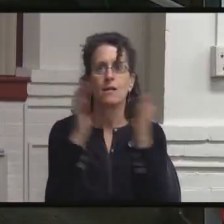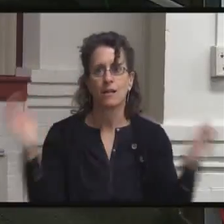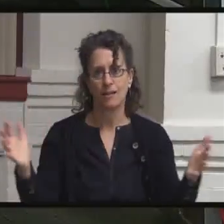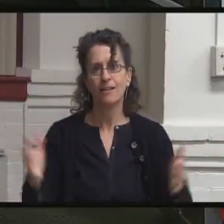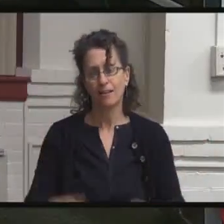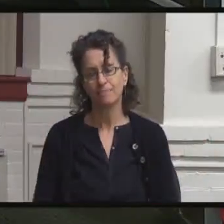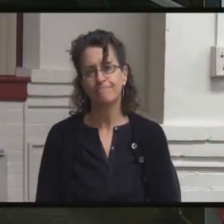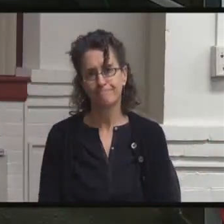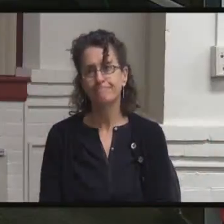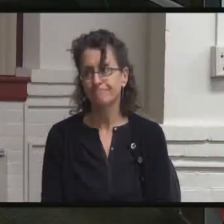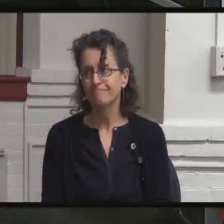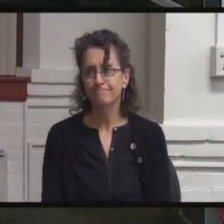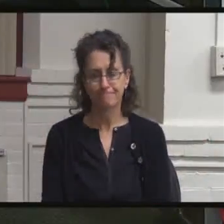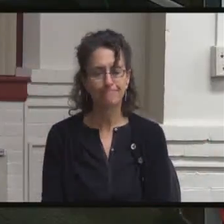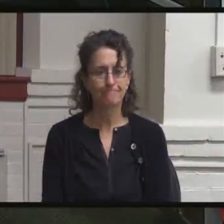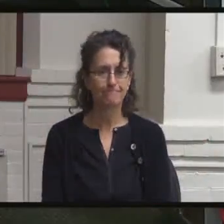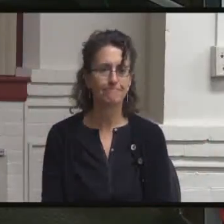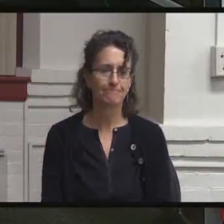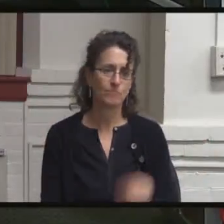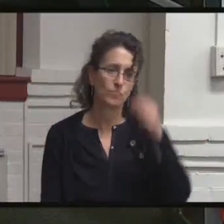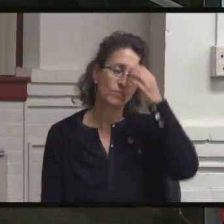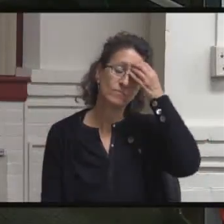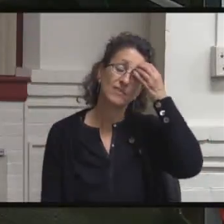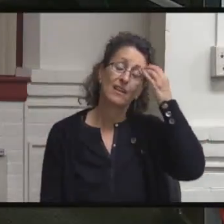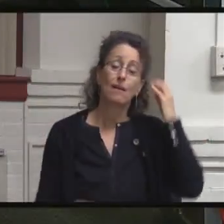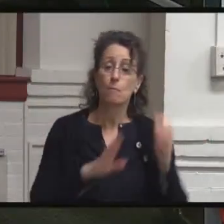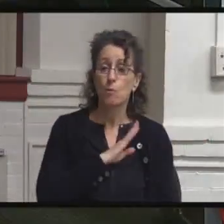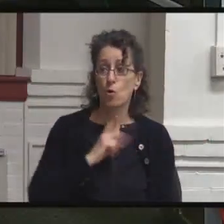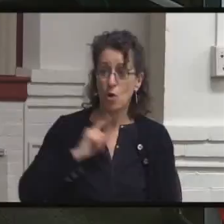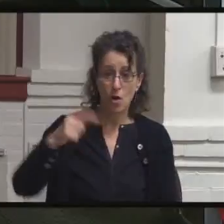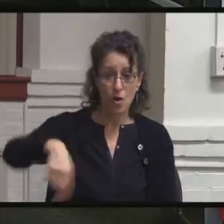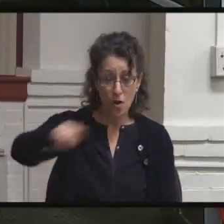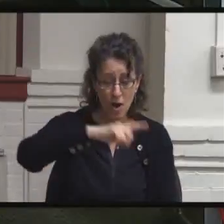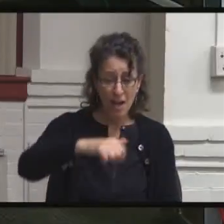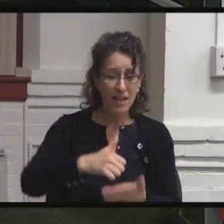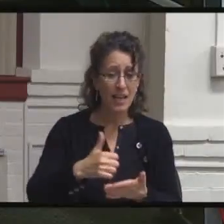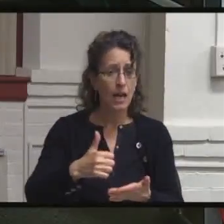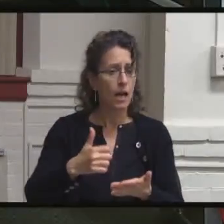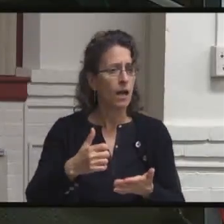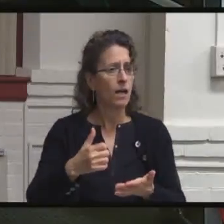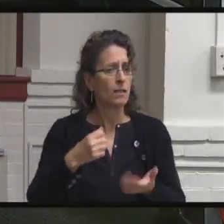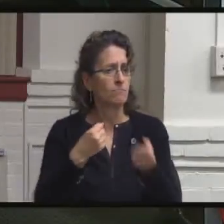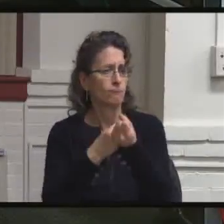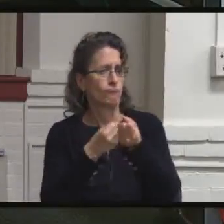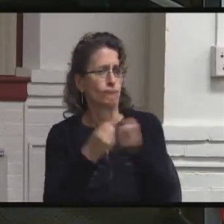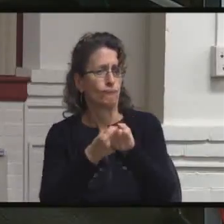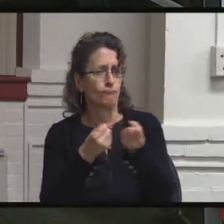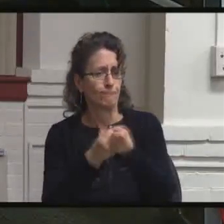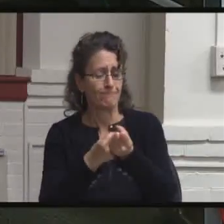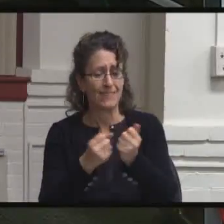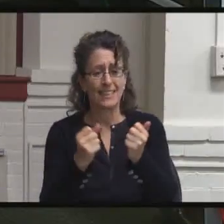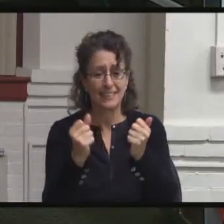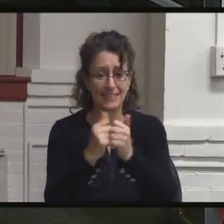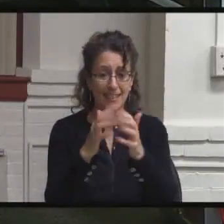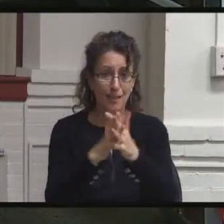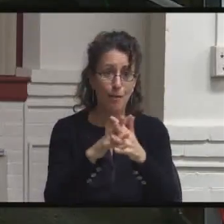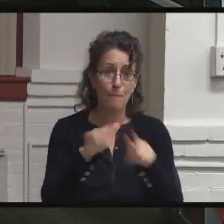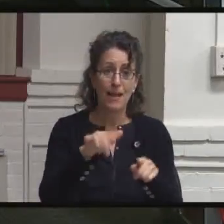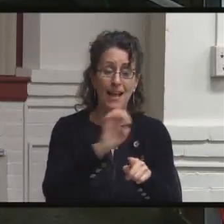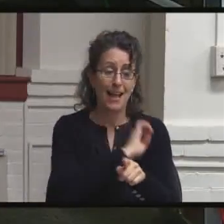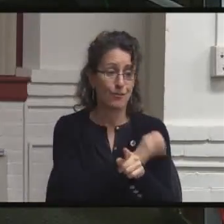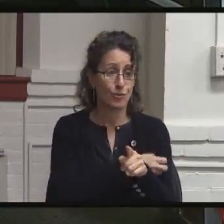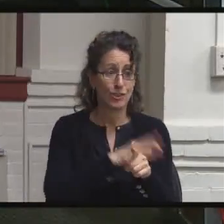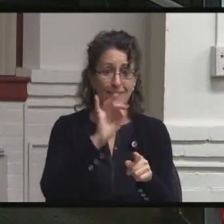And it's been really important to have the support of the Select Board, especially setting up the Energy Efficiency Fund that we're going to